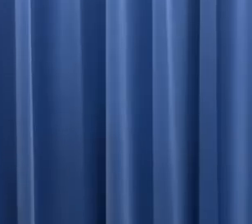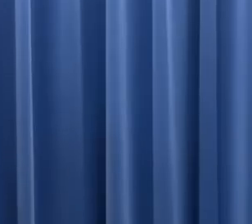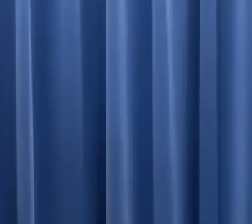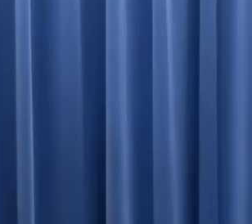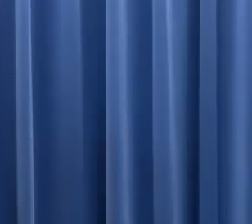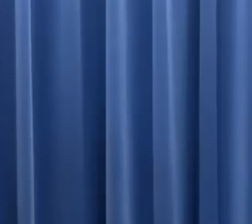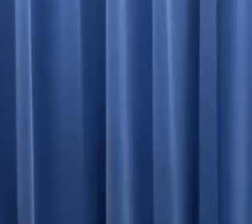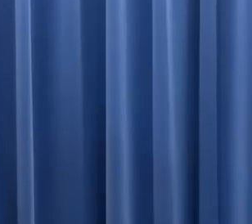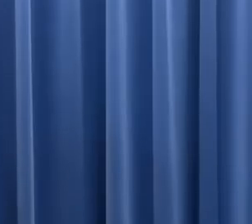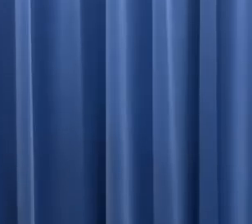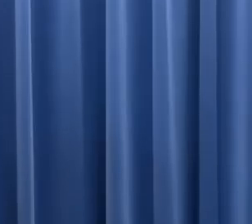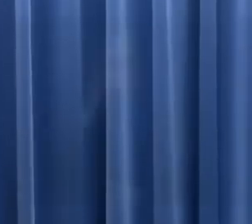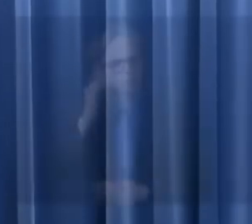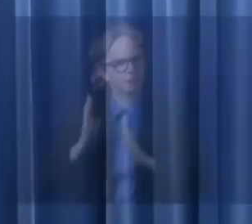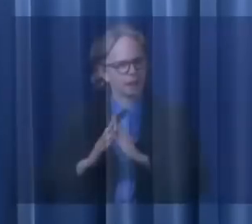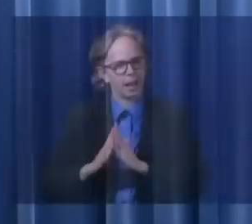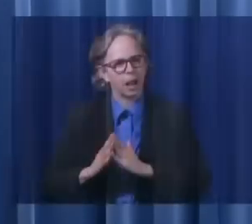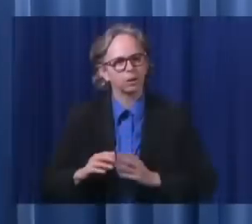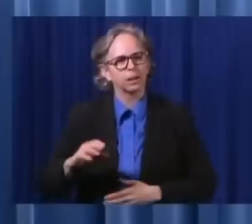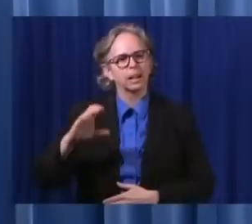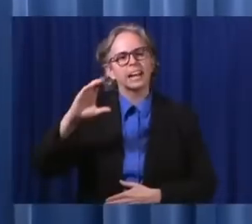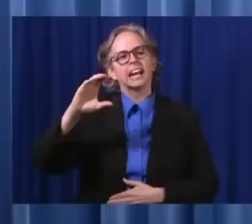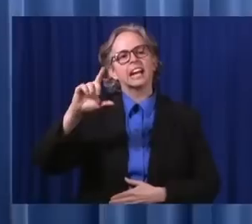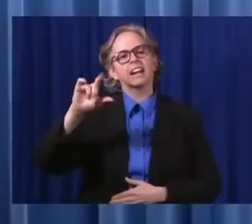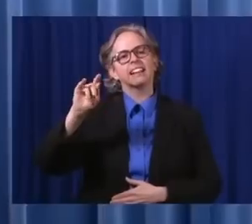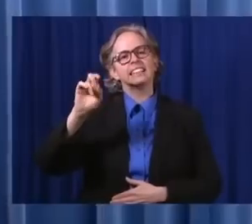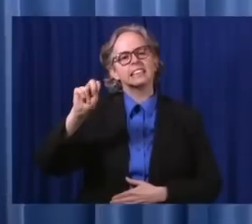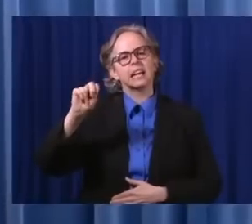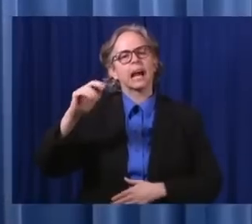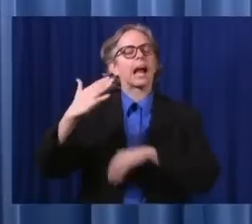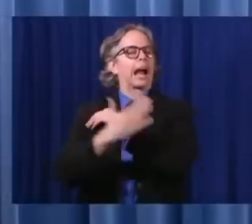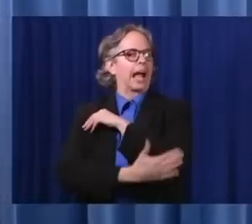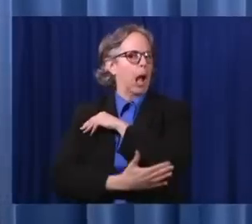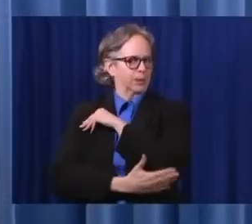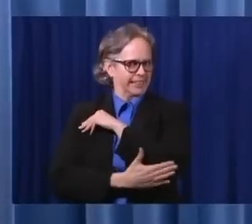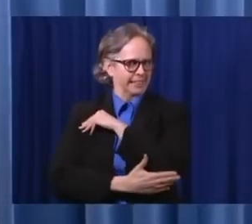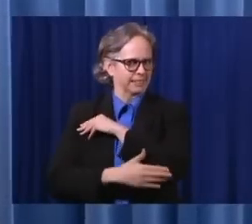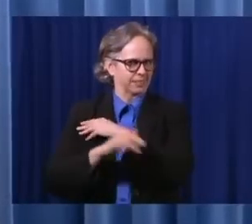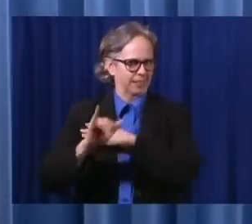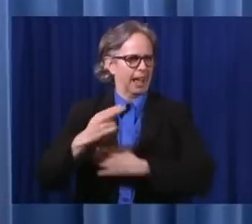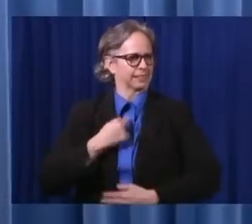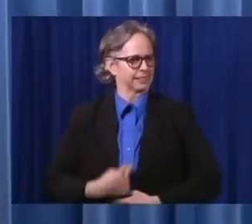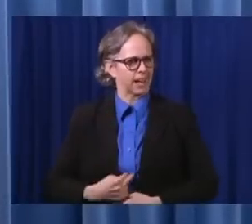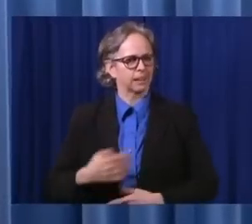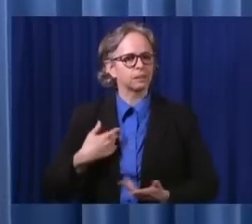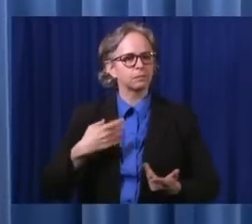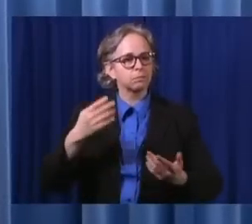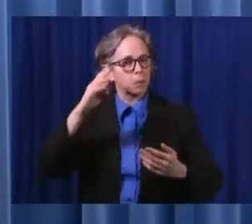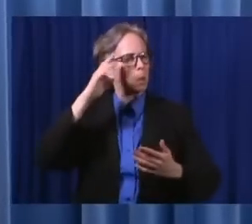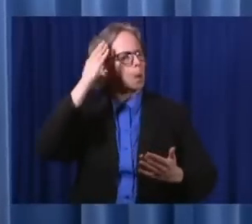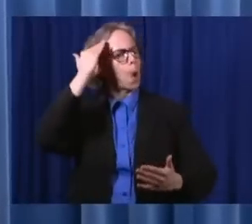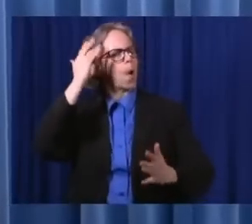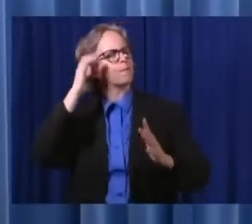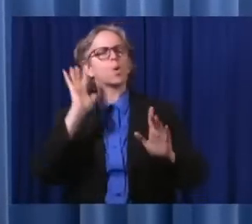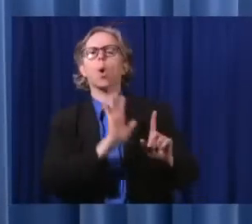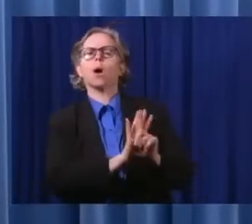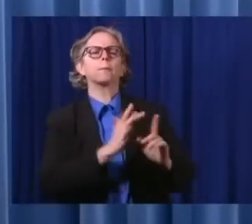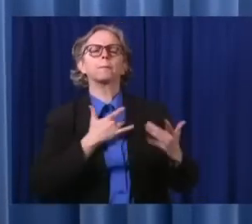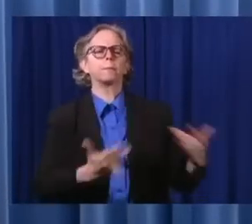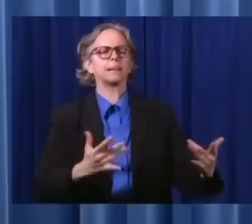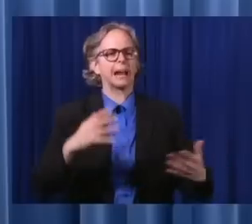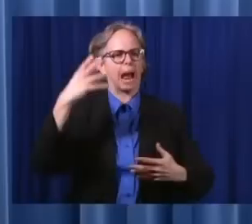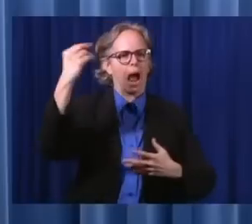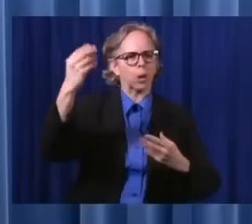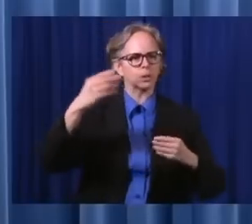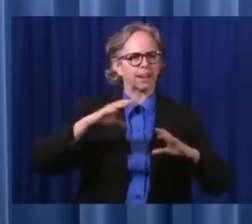in Clinton County. They are known for their outside the classroom experiences.